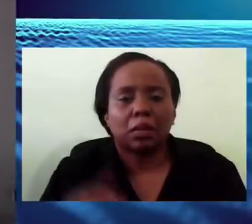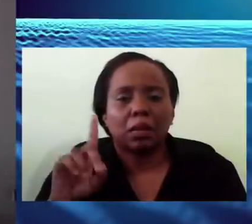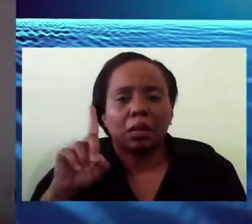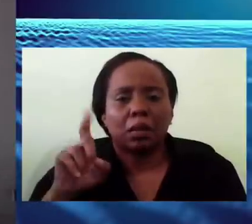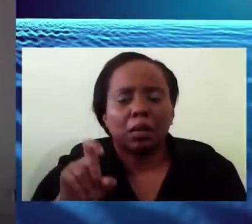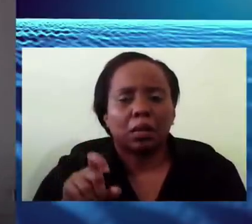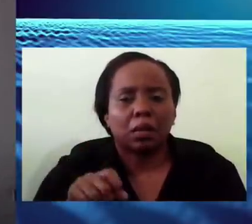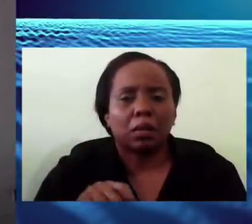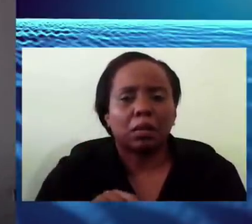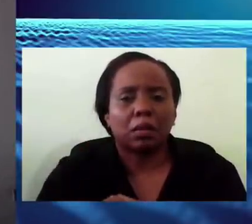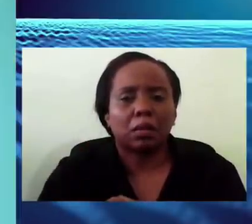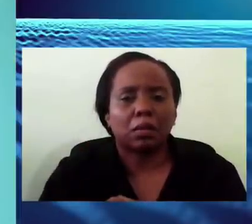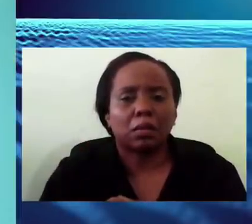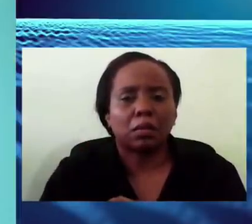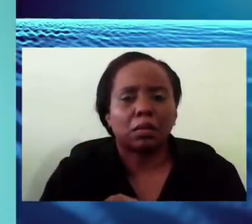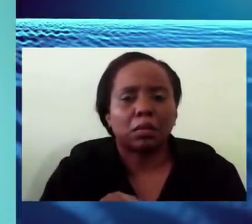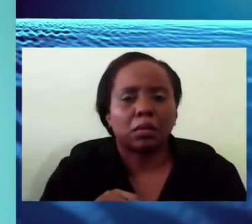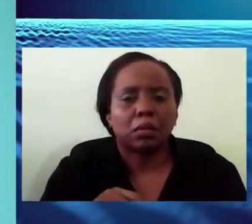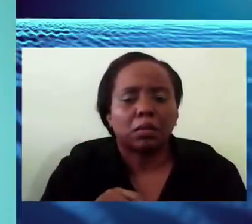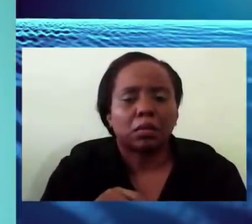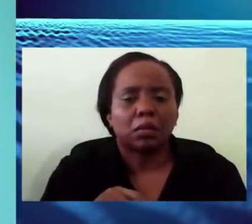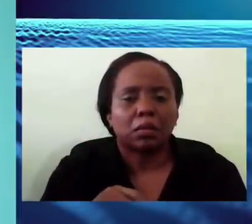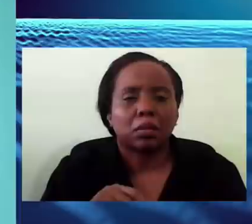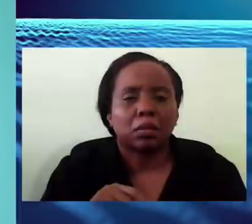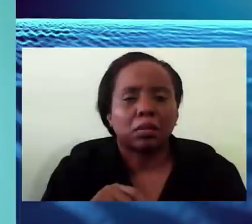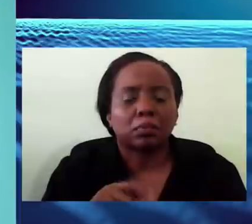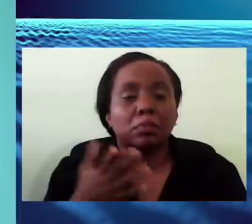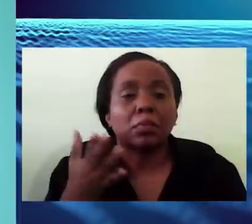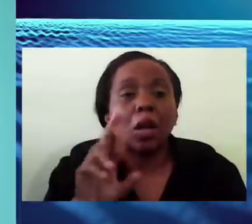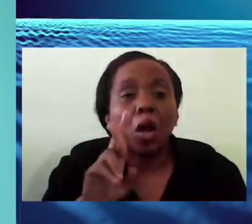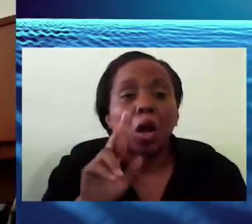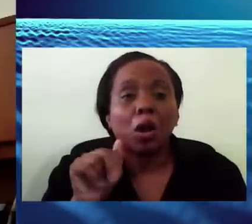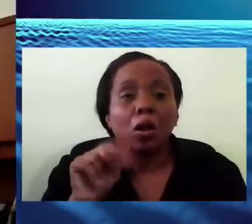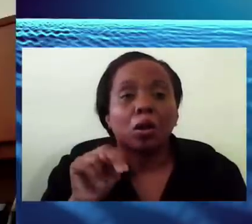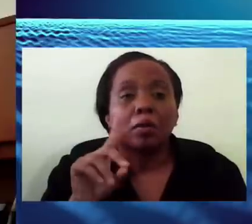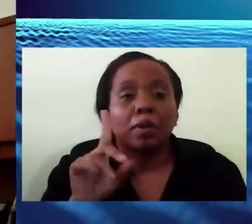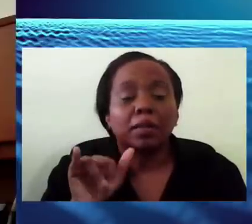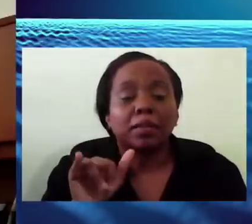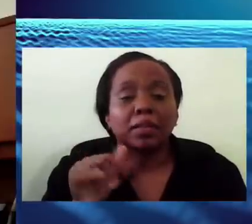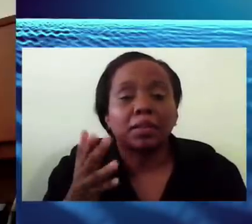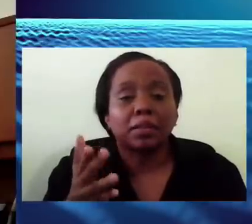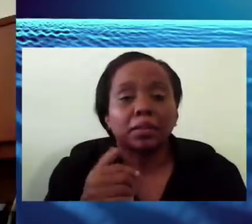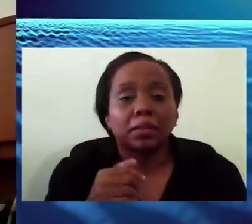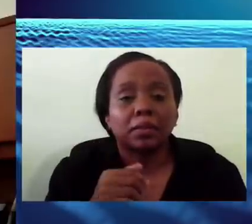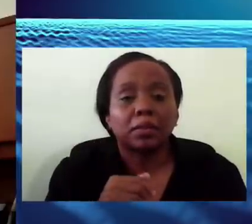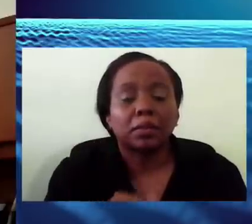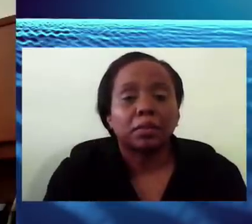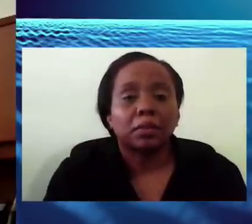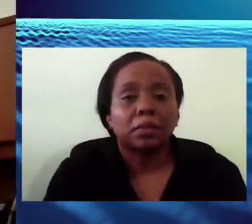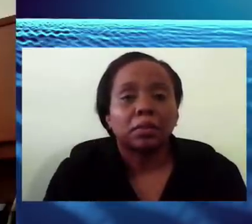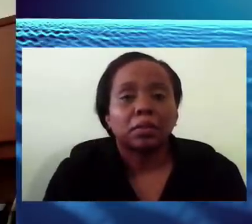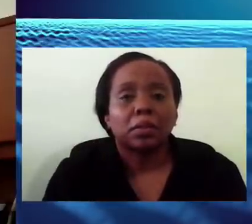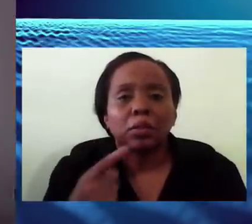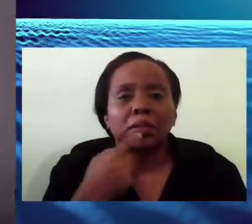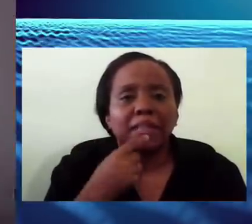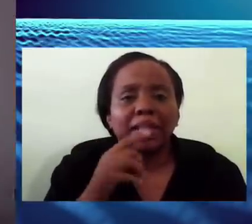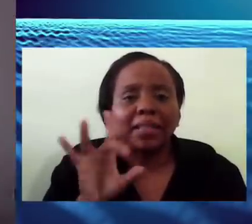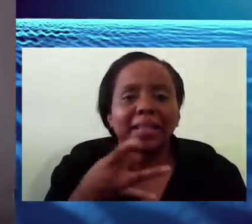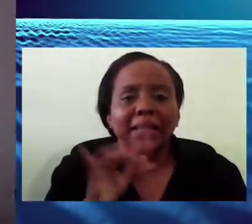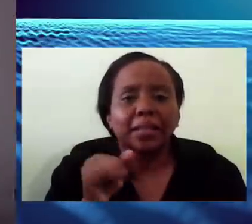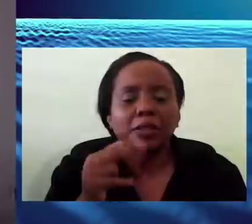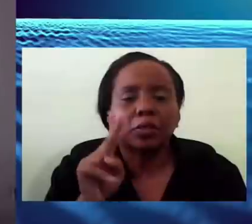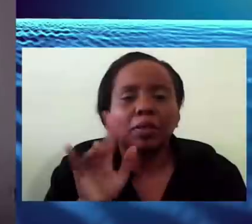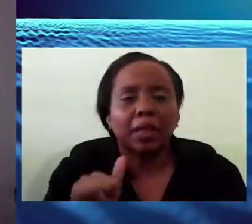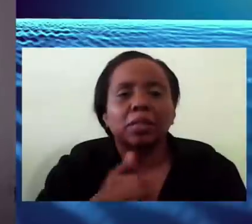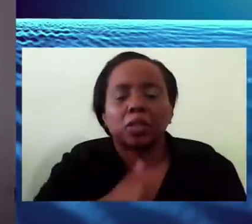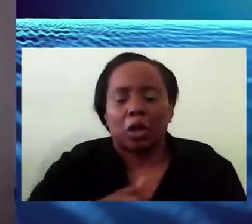just one question. Right. Go ahead, Randy. Randy, I'll come right back to you, Barry. You said 8th of July. Is it 8th of May?